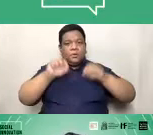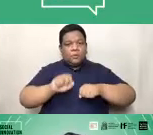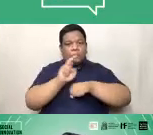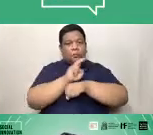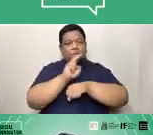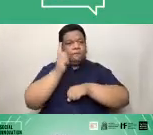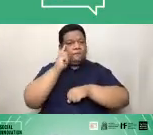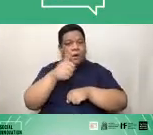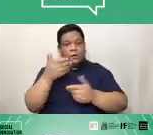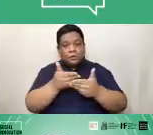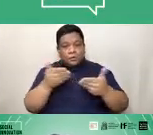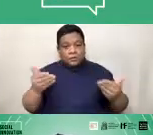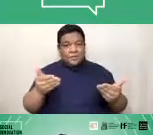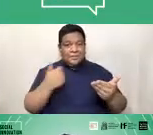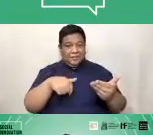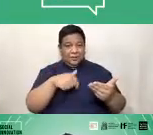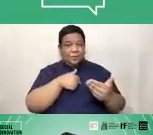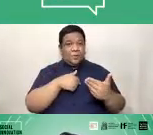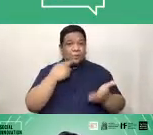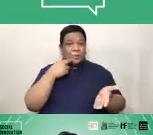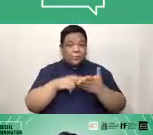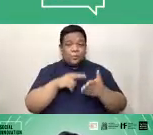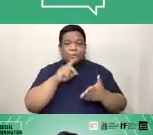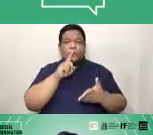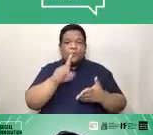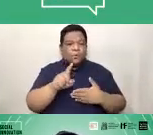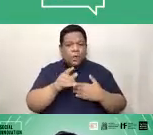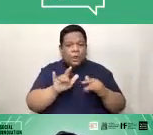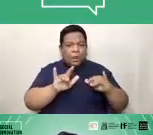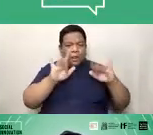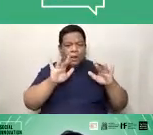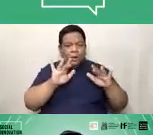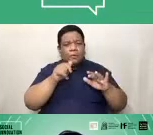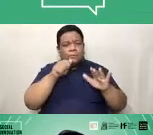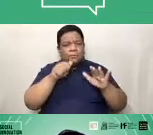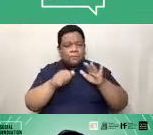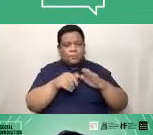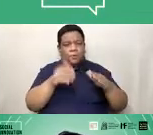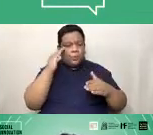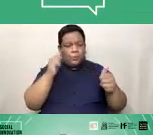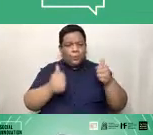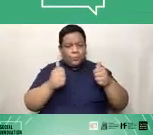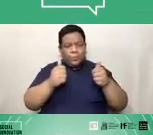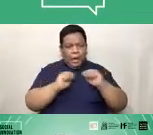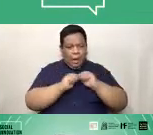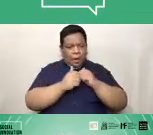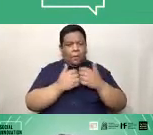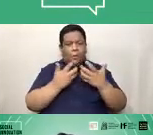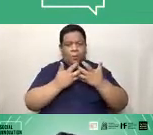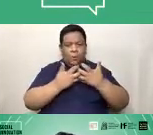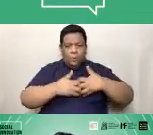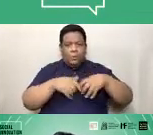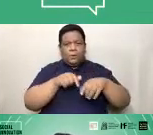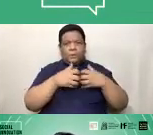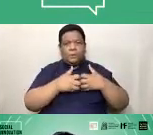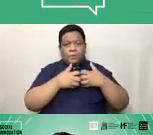things. And that reporting is actually very subtle, but is a good distinction on the complexity of the machine. Reporting doesn't